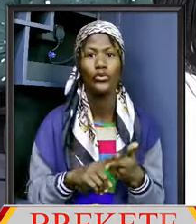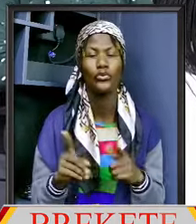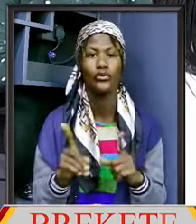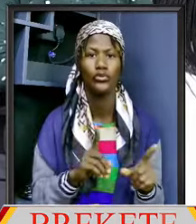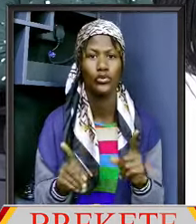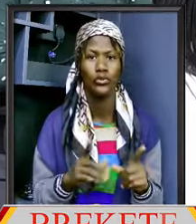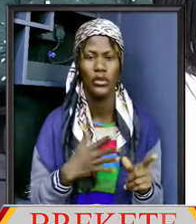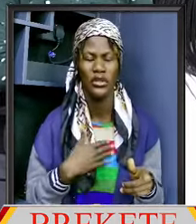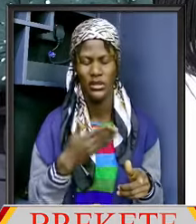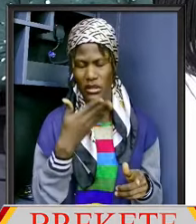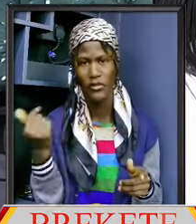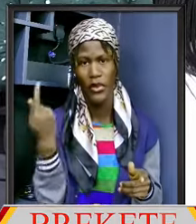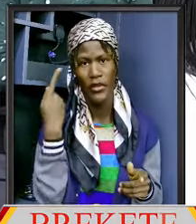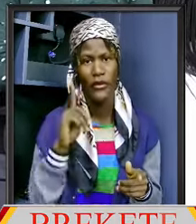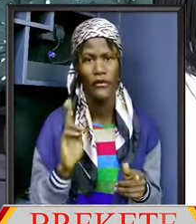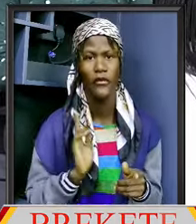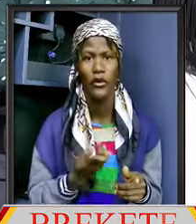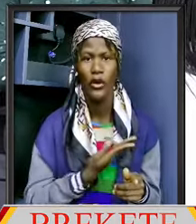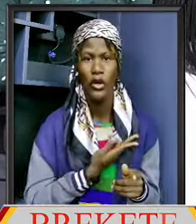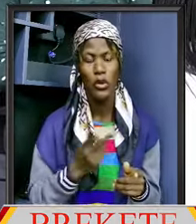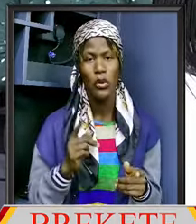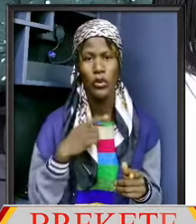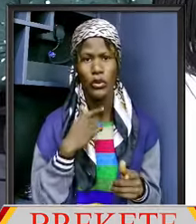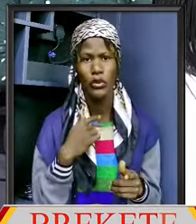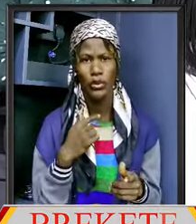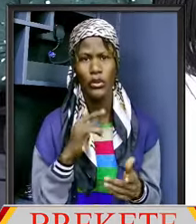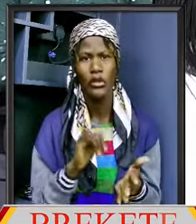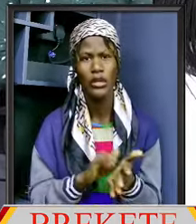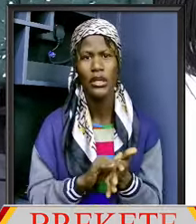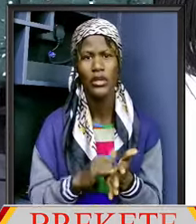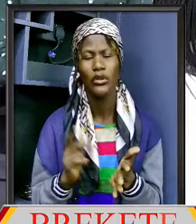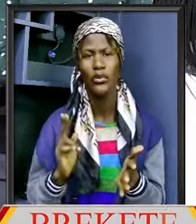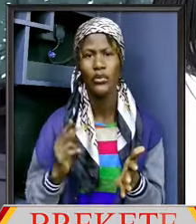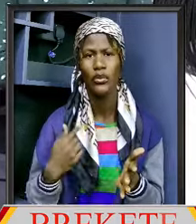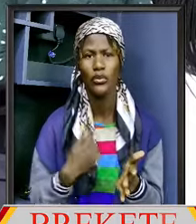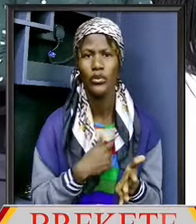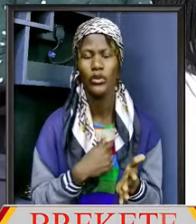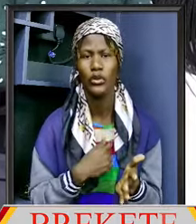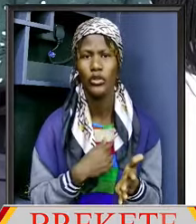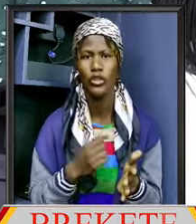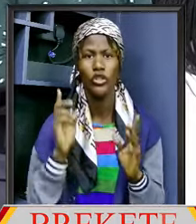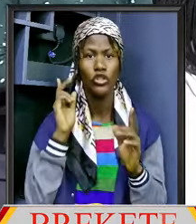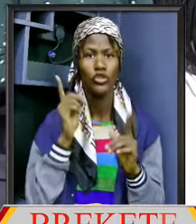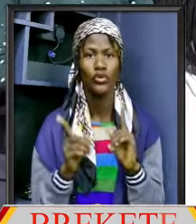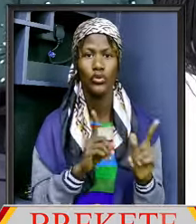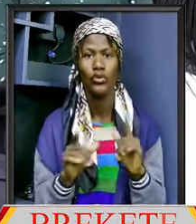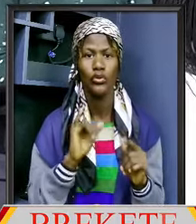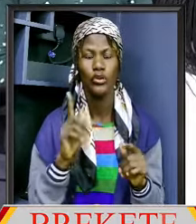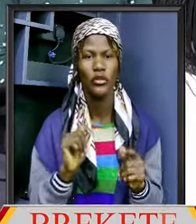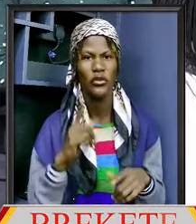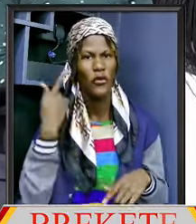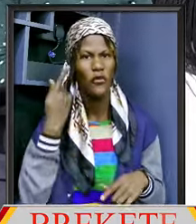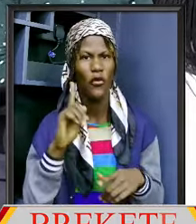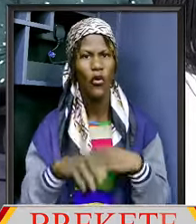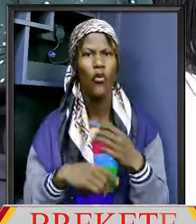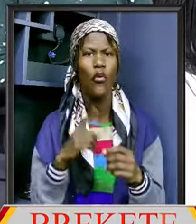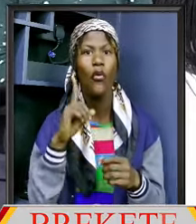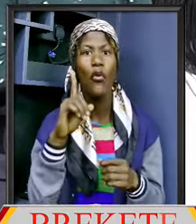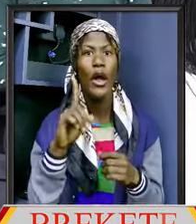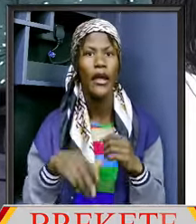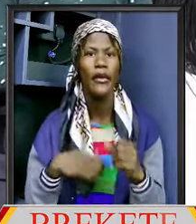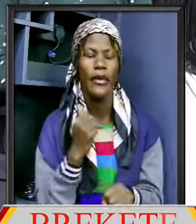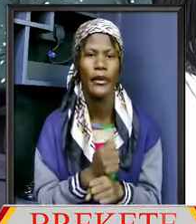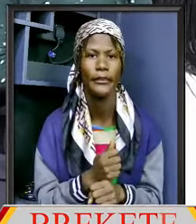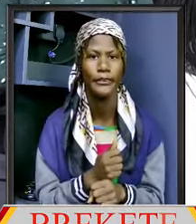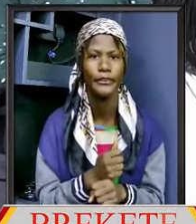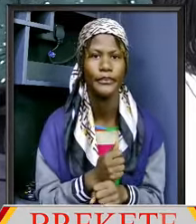for us. So come see me with the drum. So as they don't say we go drum for 1 year, we believe say na the first instance.